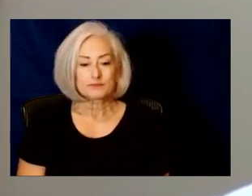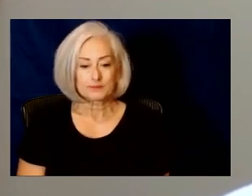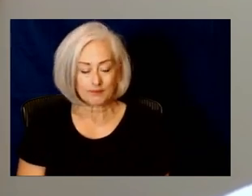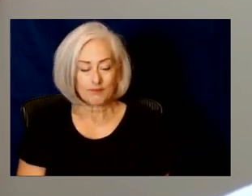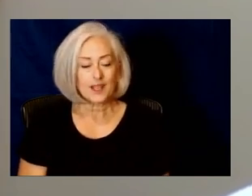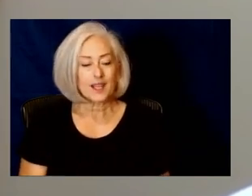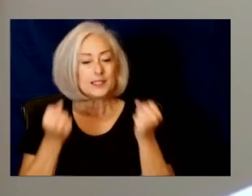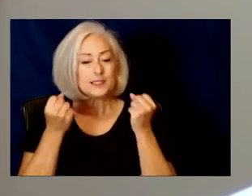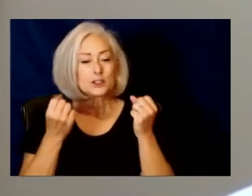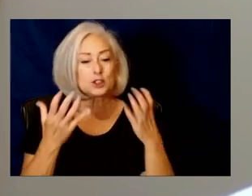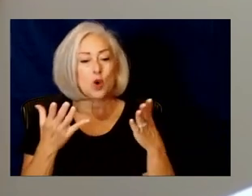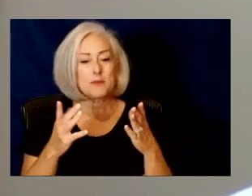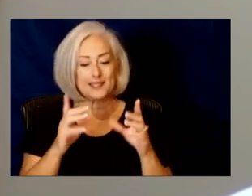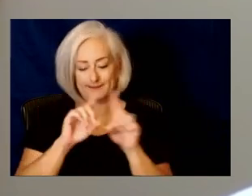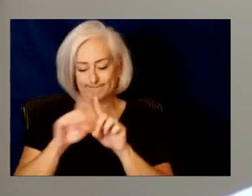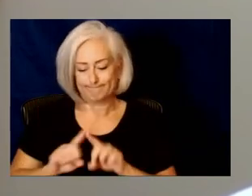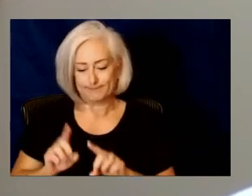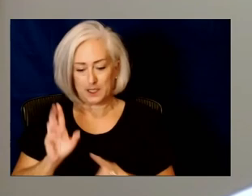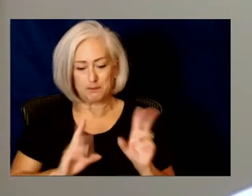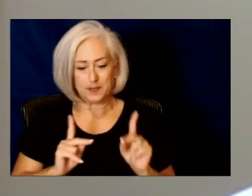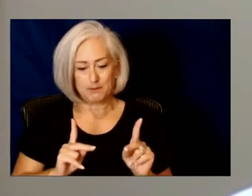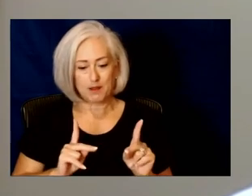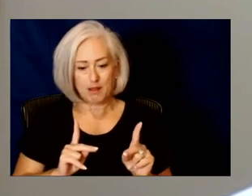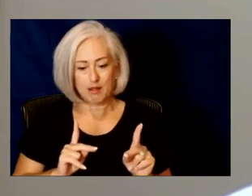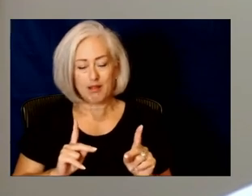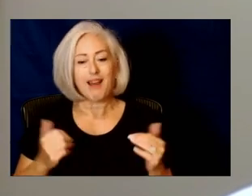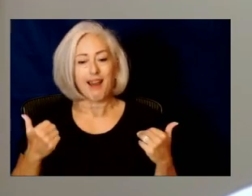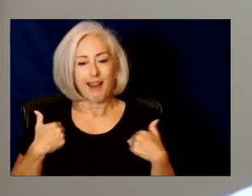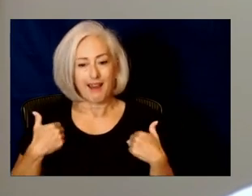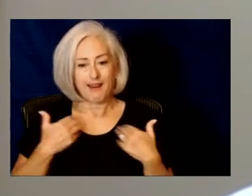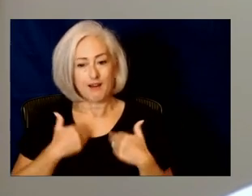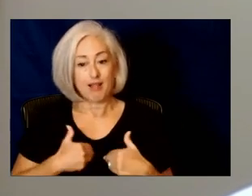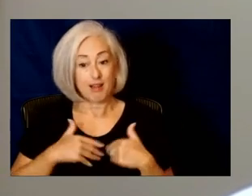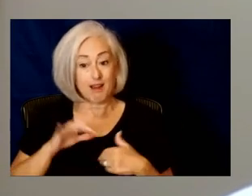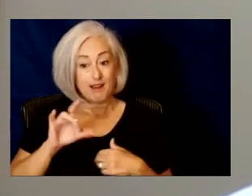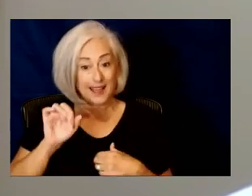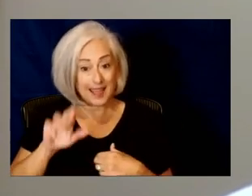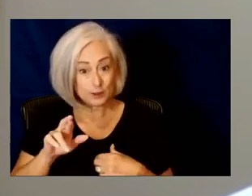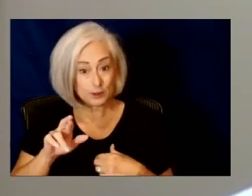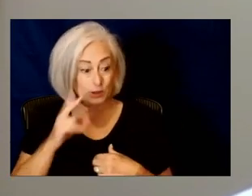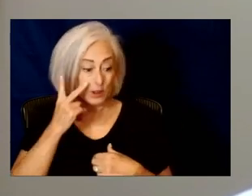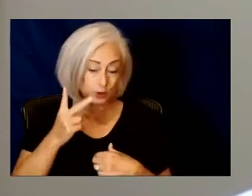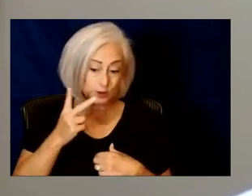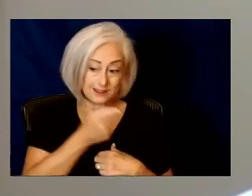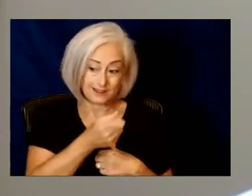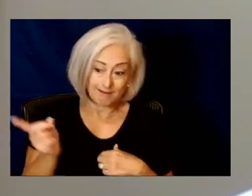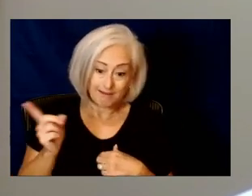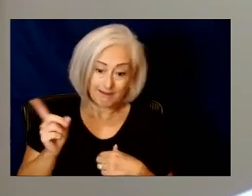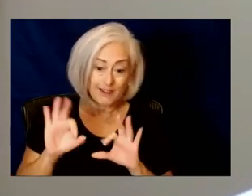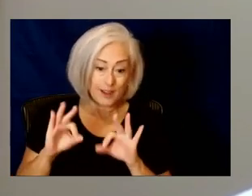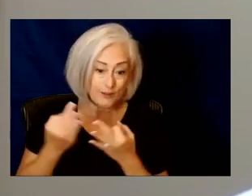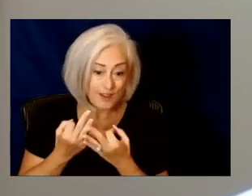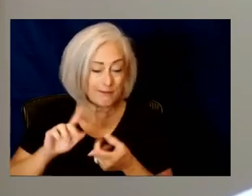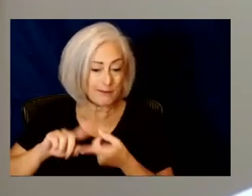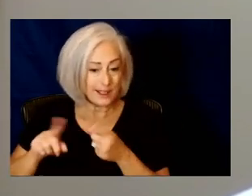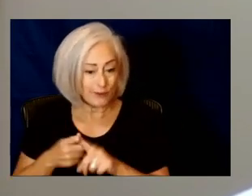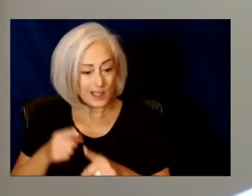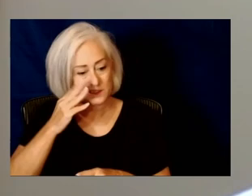many other people suffering from lung cancer and them seeing what family members or friends have gone through with that they are